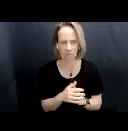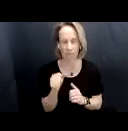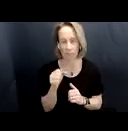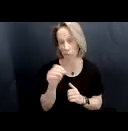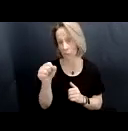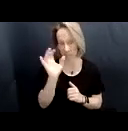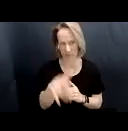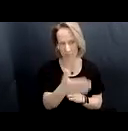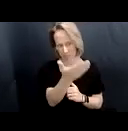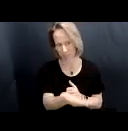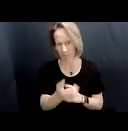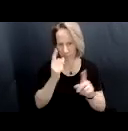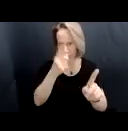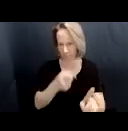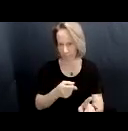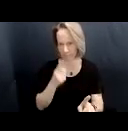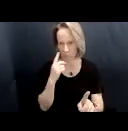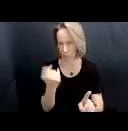objectives for today.